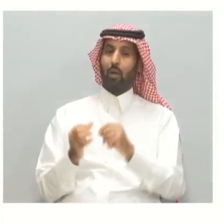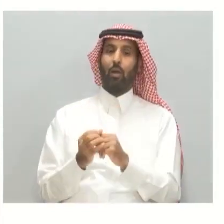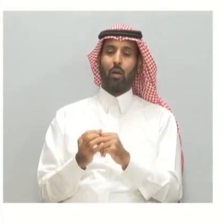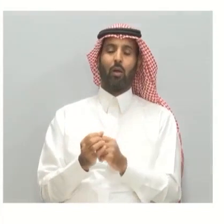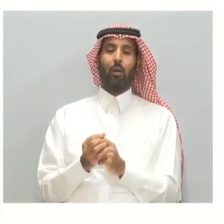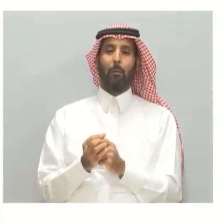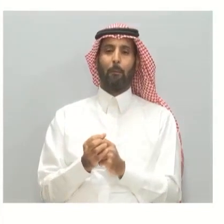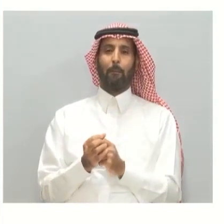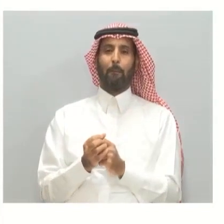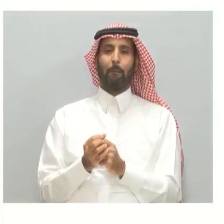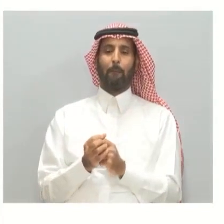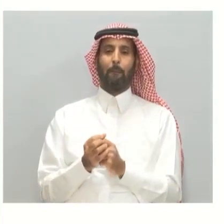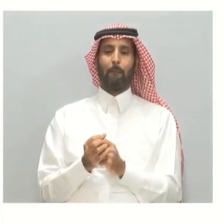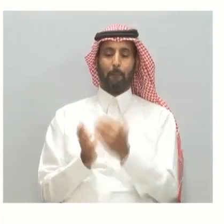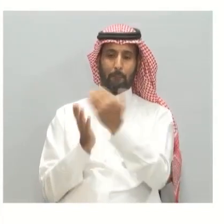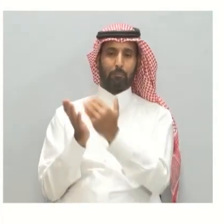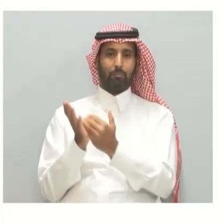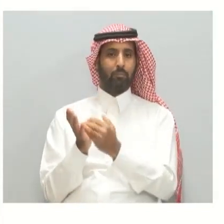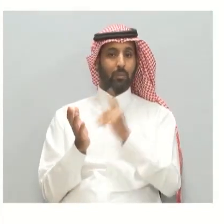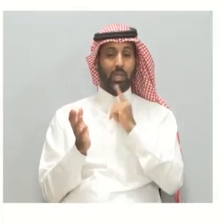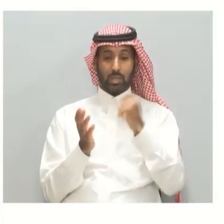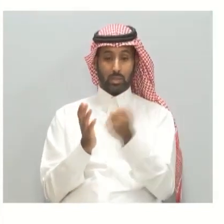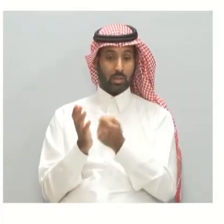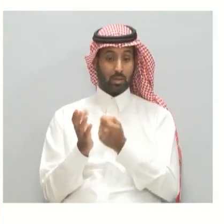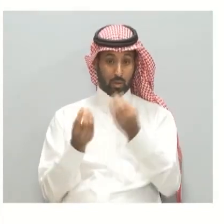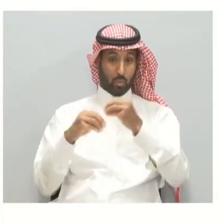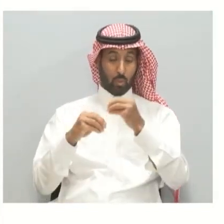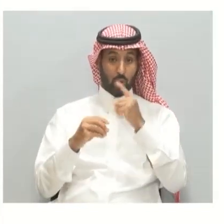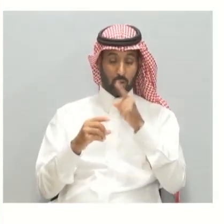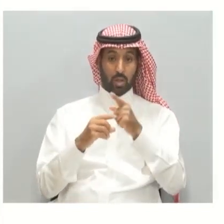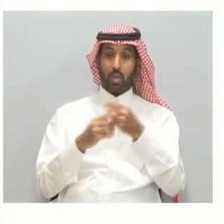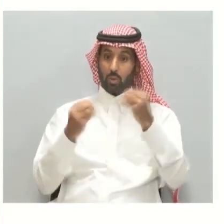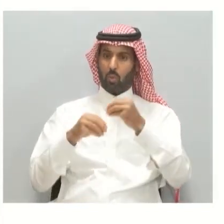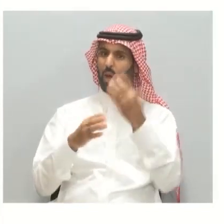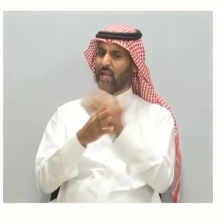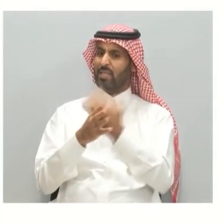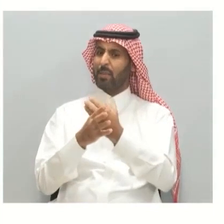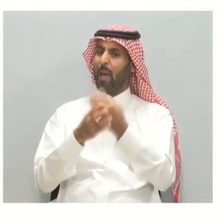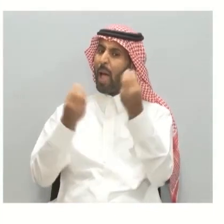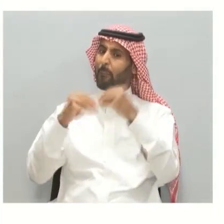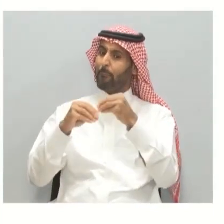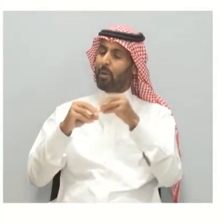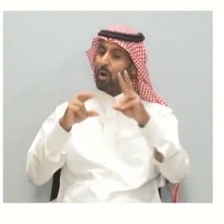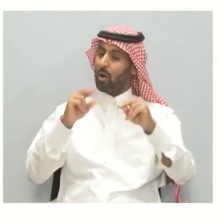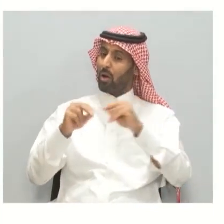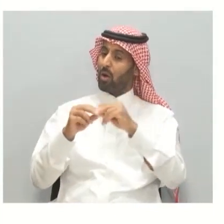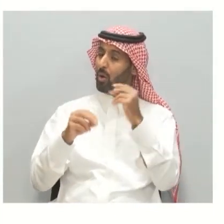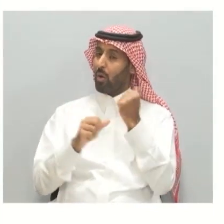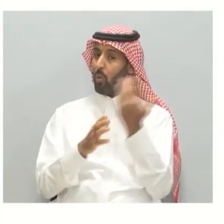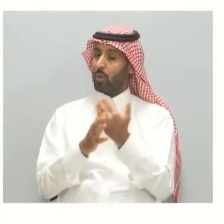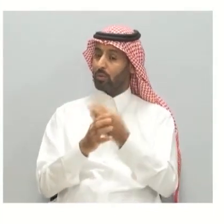when is necessary in the article? Does the writer provide you with explanations, examples, or